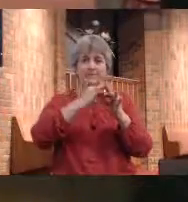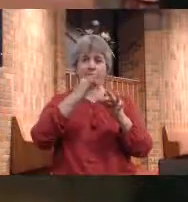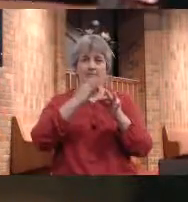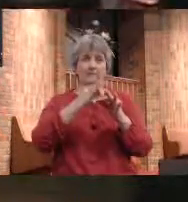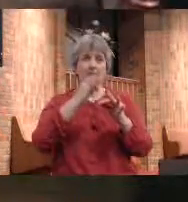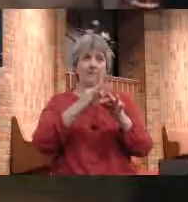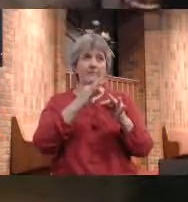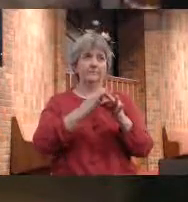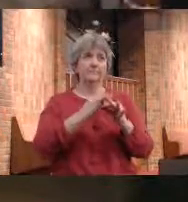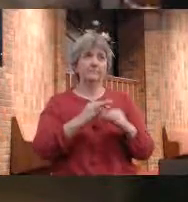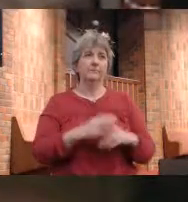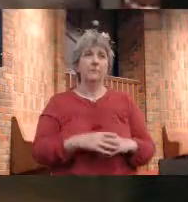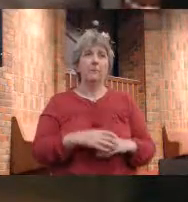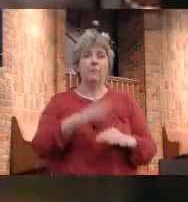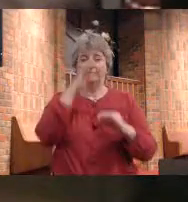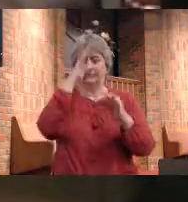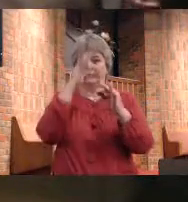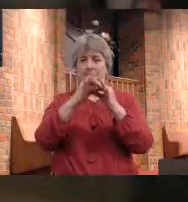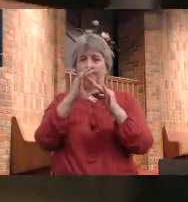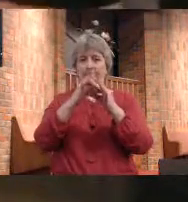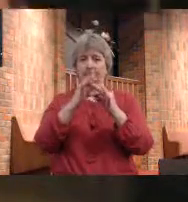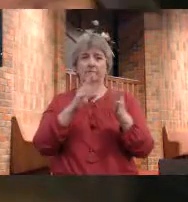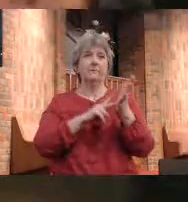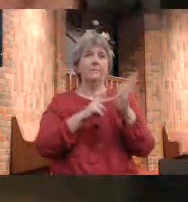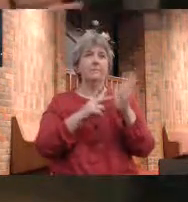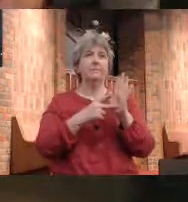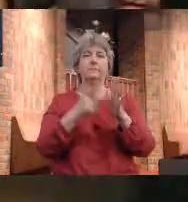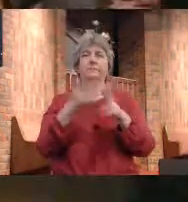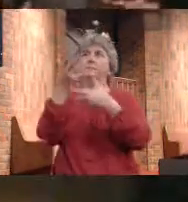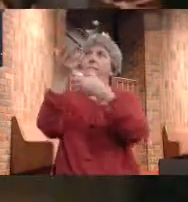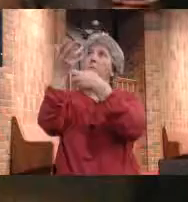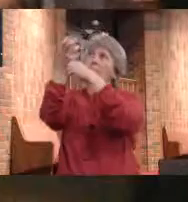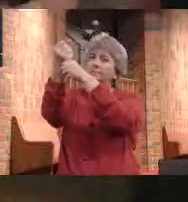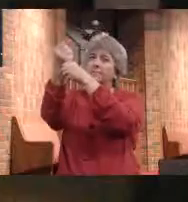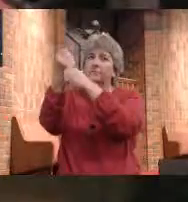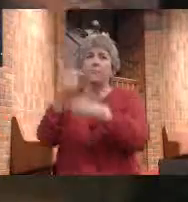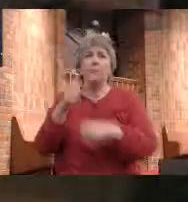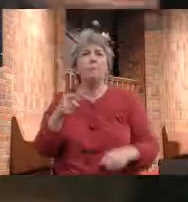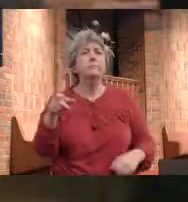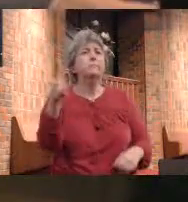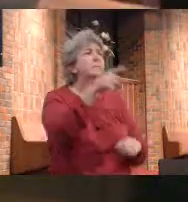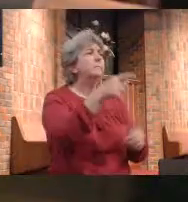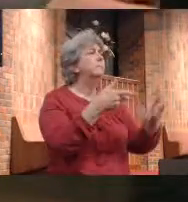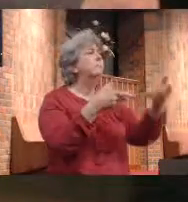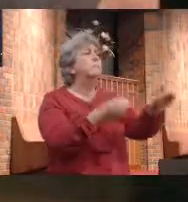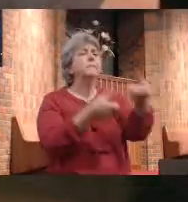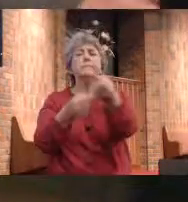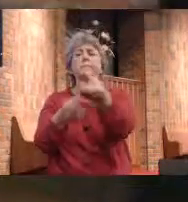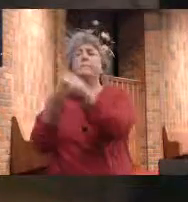Faith means trust. Who or what do you put your trust in?